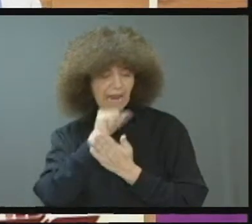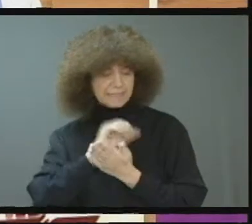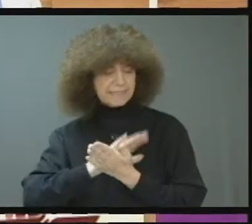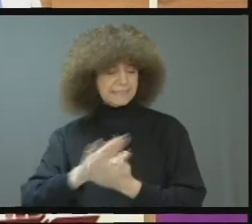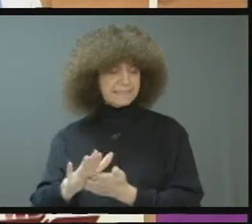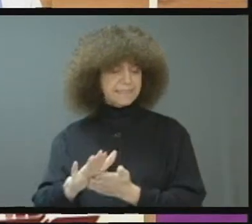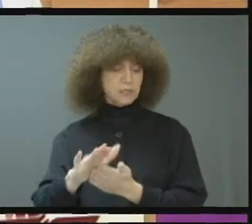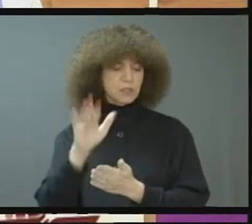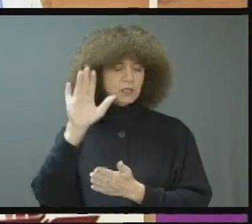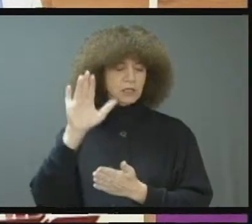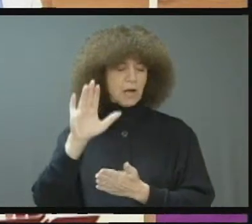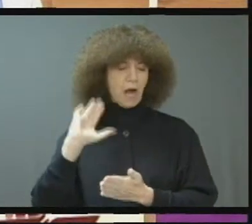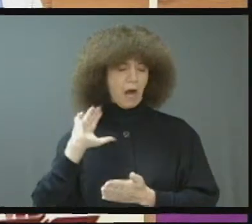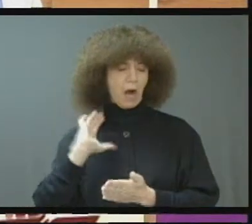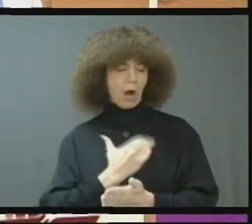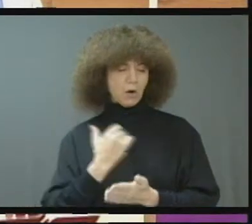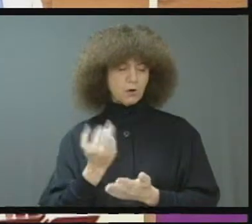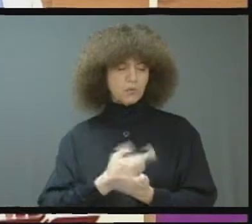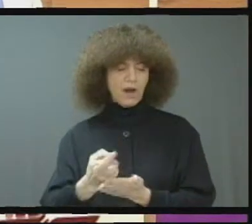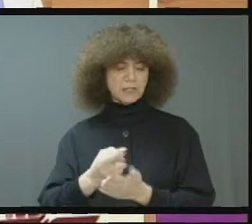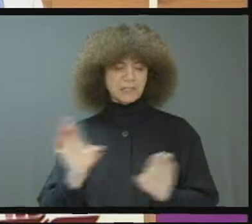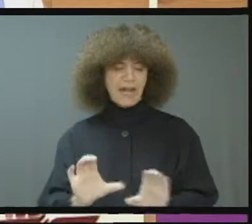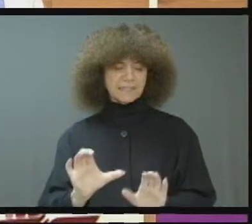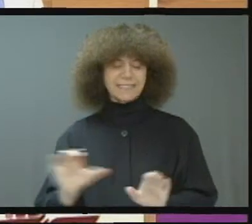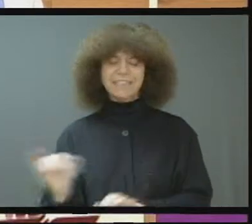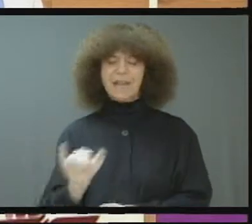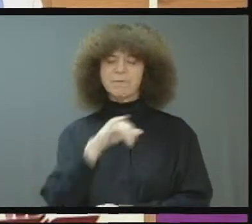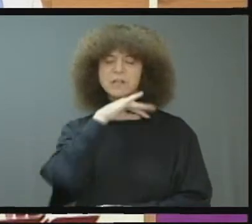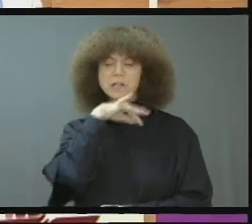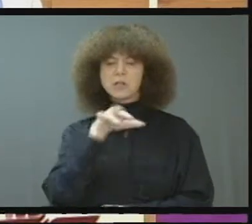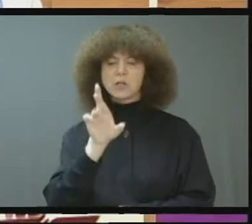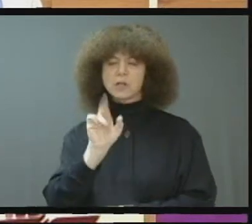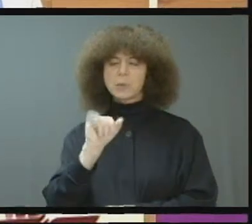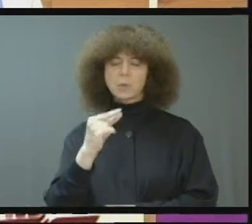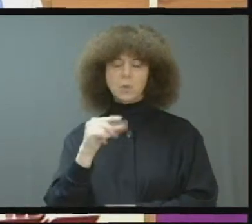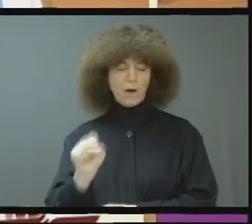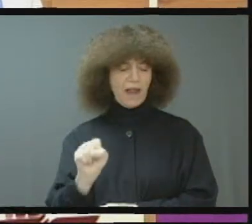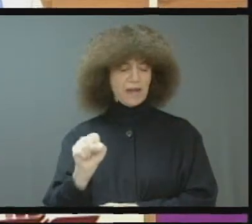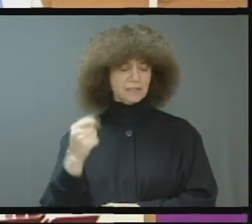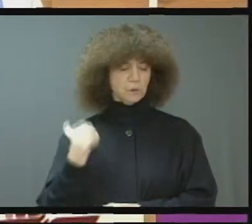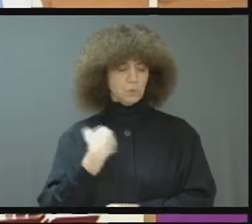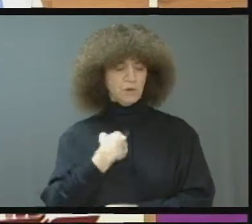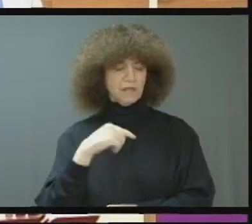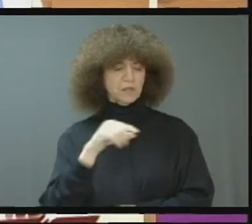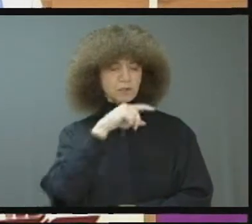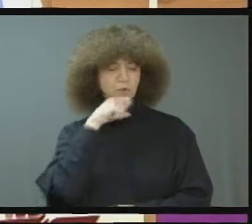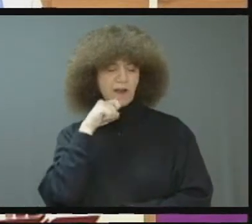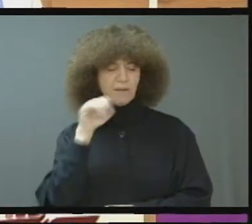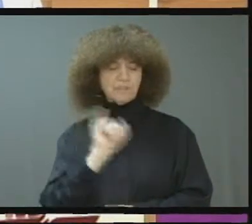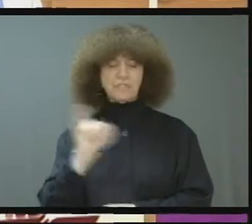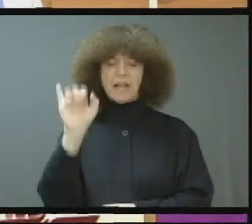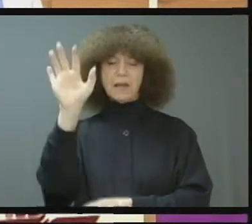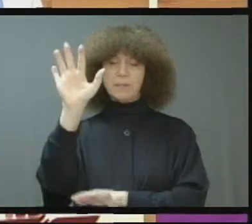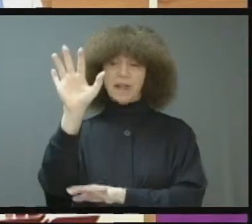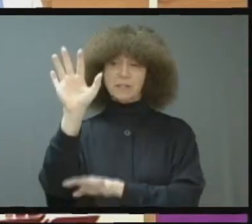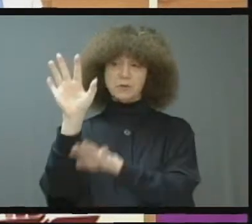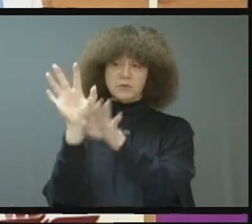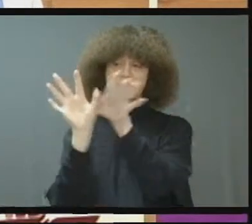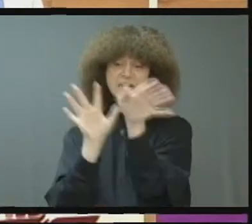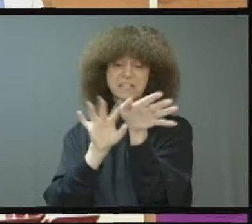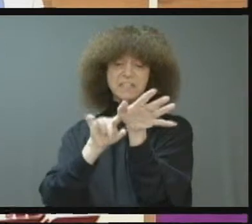acts are like filthy rags. We all shrivel up like a leaf, and like the wind, our sins sweep us